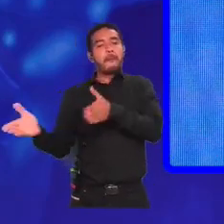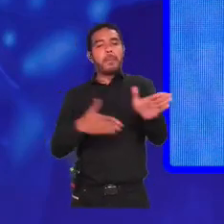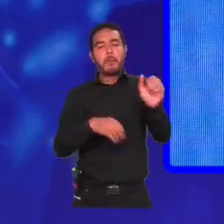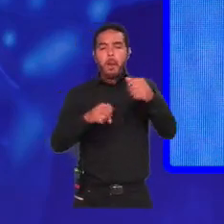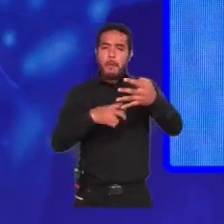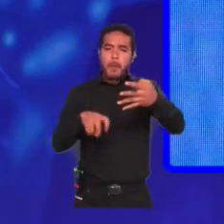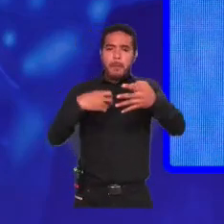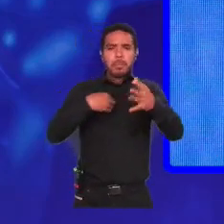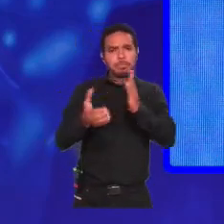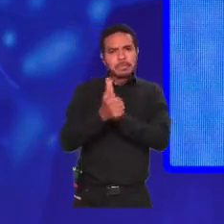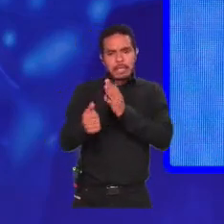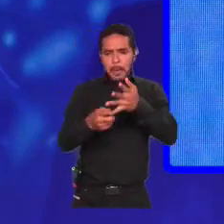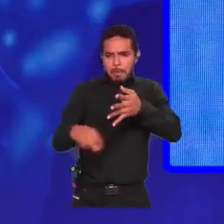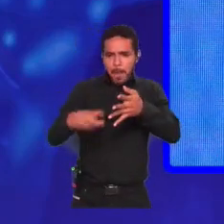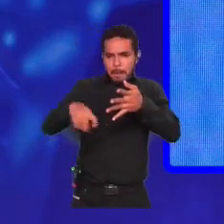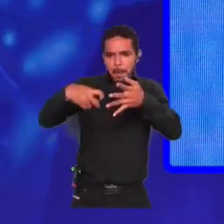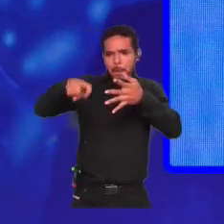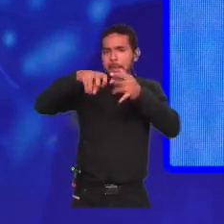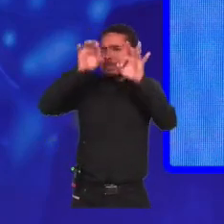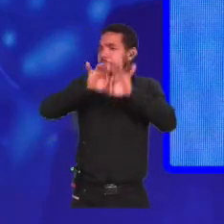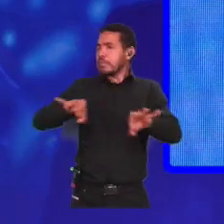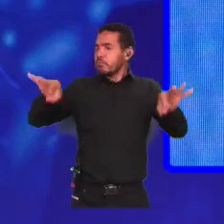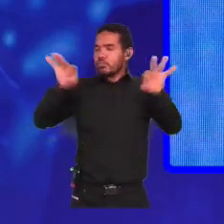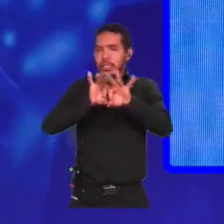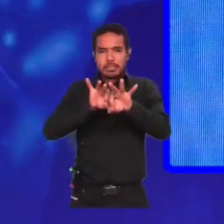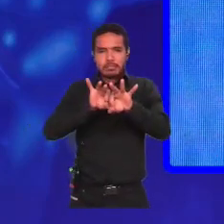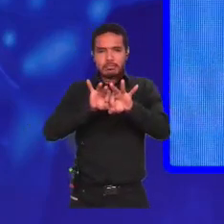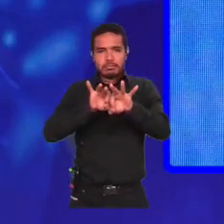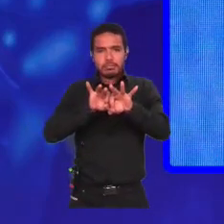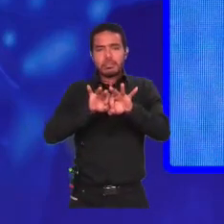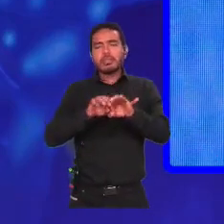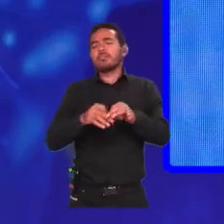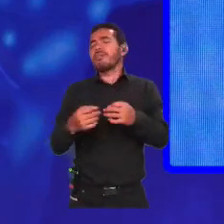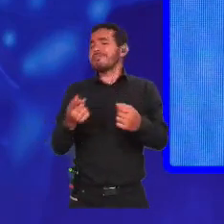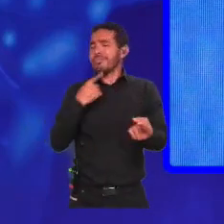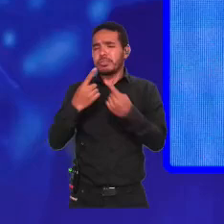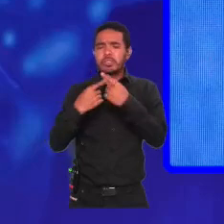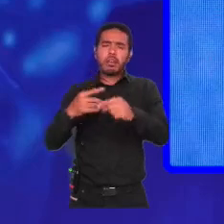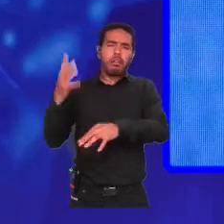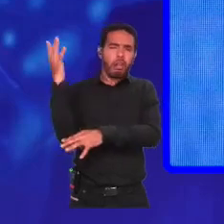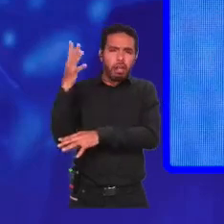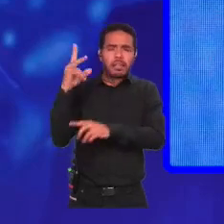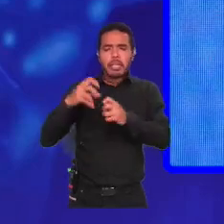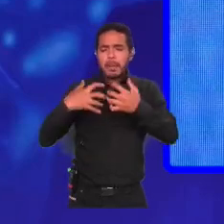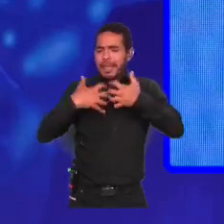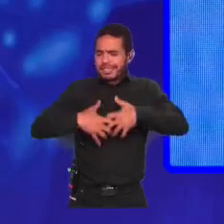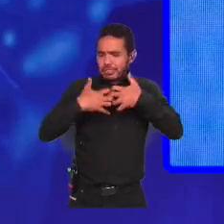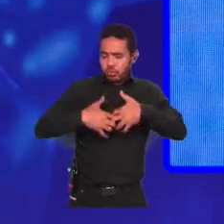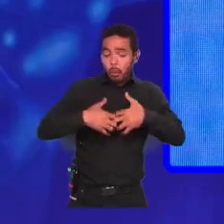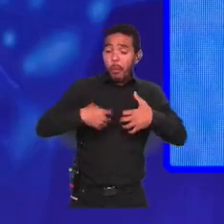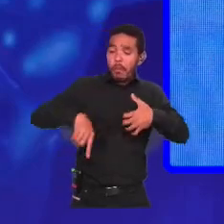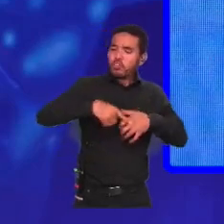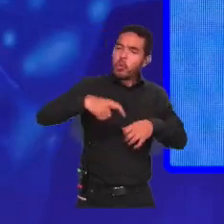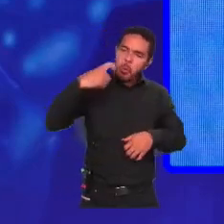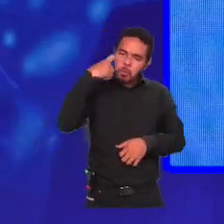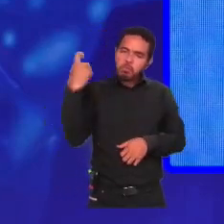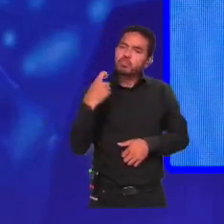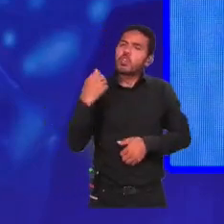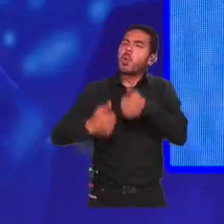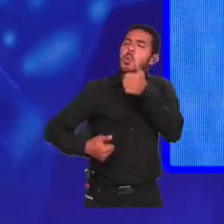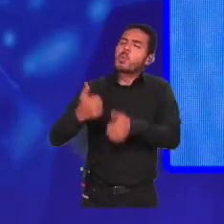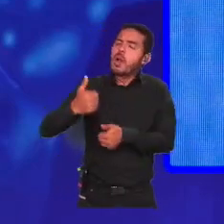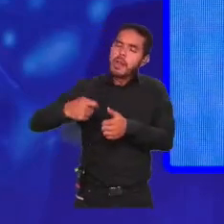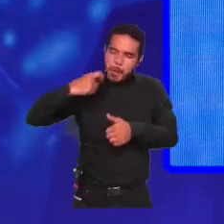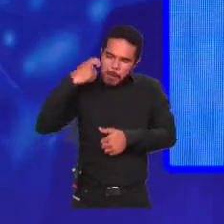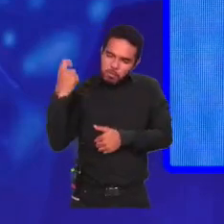That's a capability. There's been tons of talks given about what studios look for outsourcing. Really sit down, think about it, and say, like, hey, which one of these do